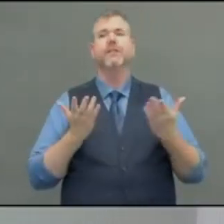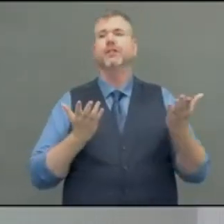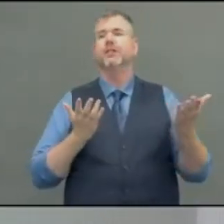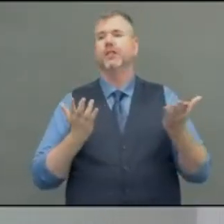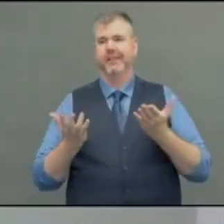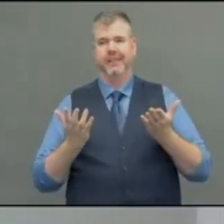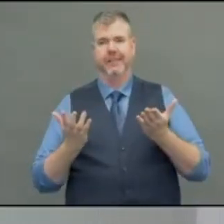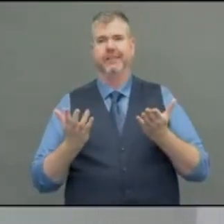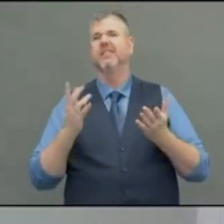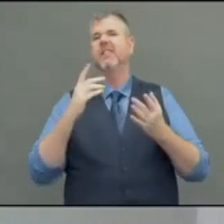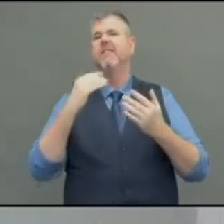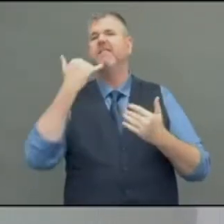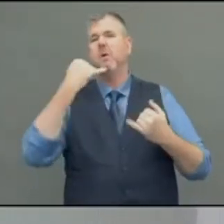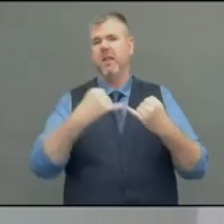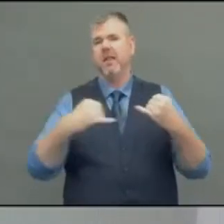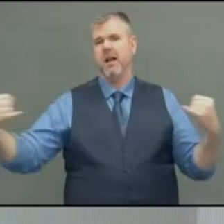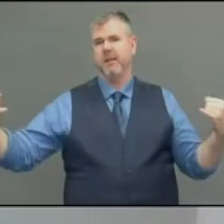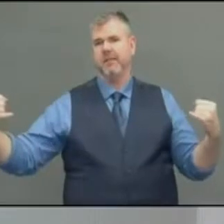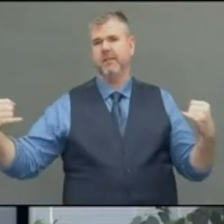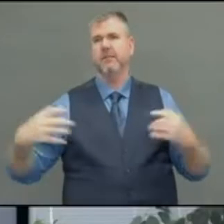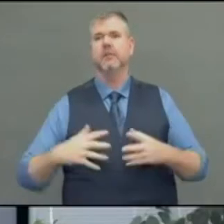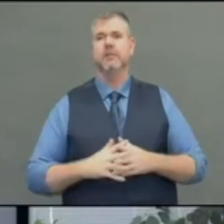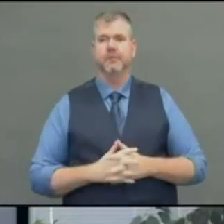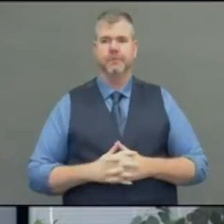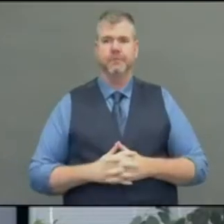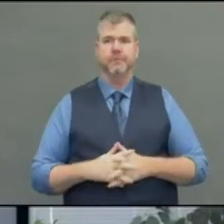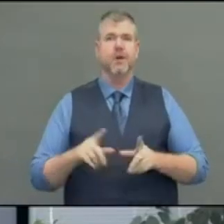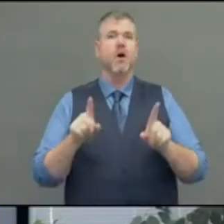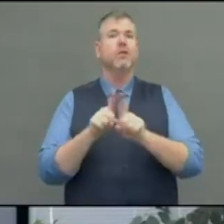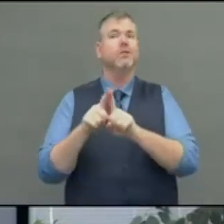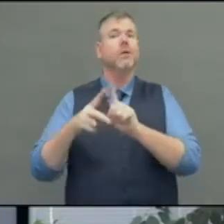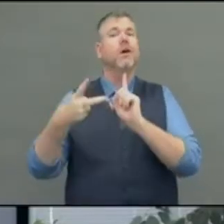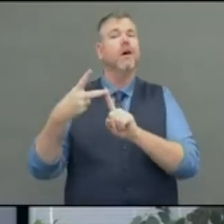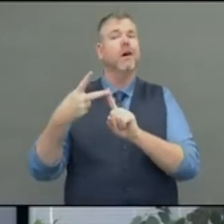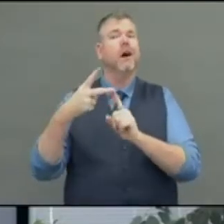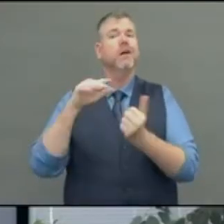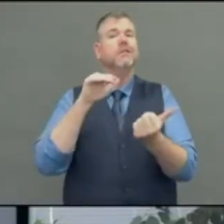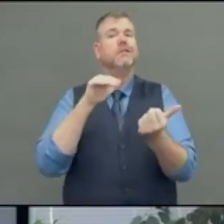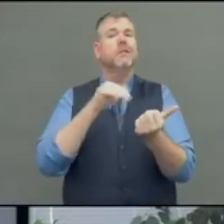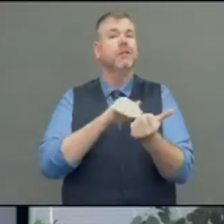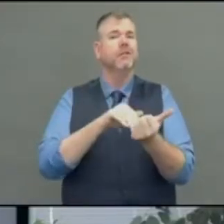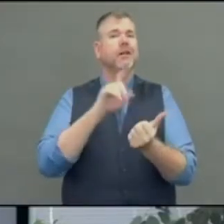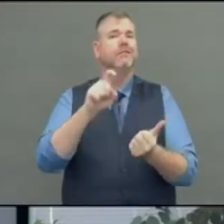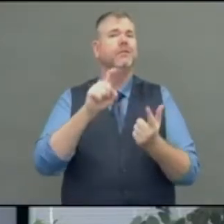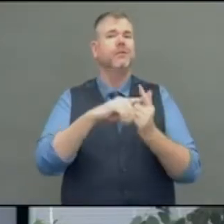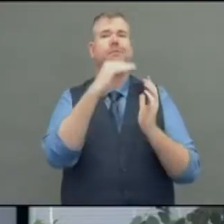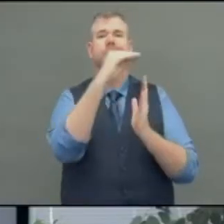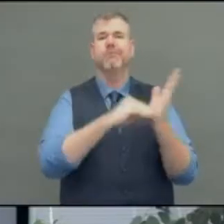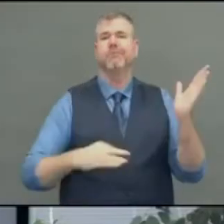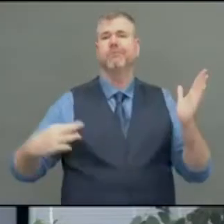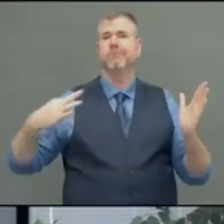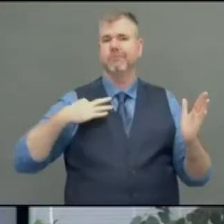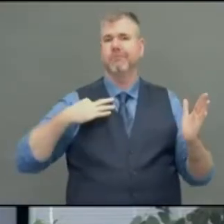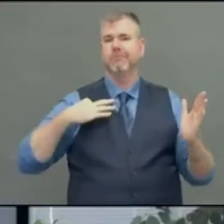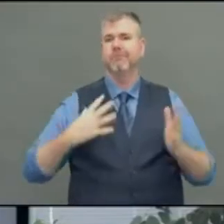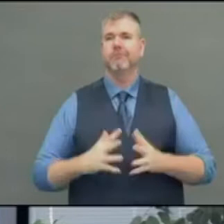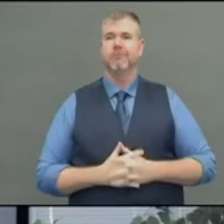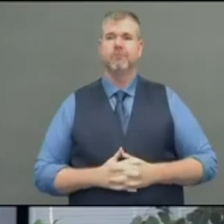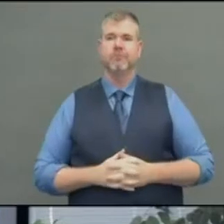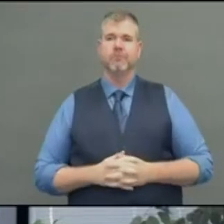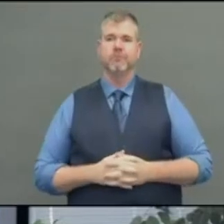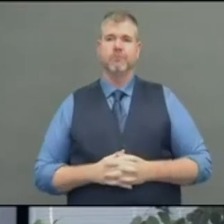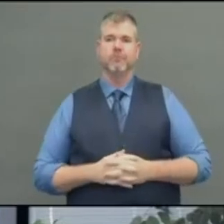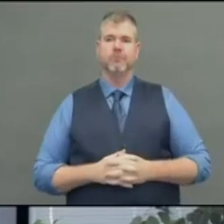an application. Wonderful, wonderful. Thank you so much for that information. So what is CTAP's